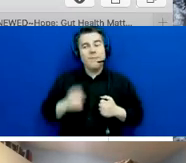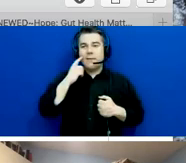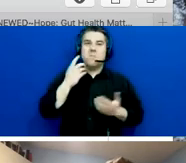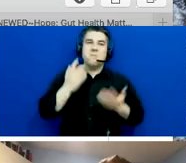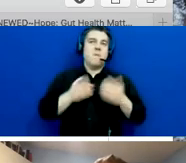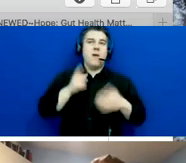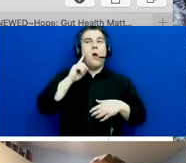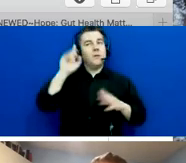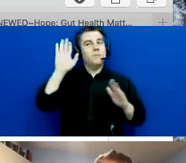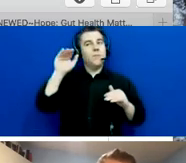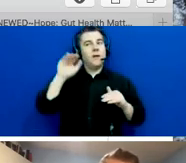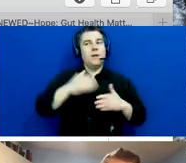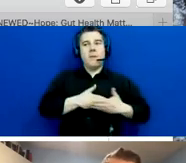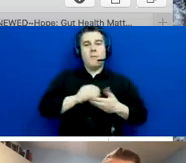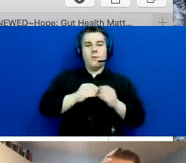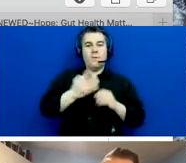4. So